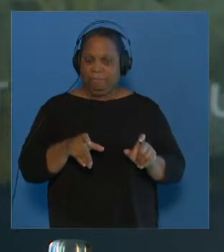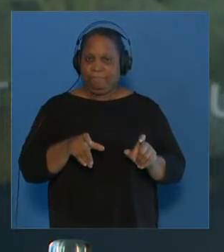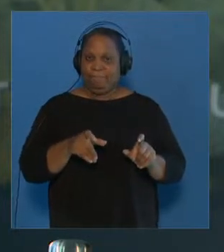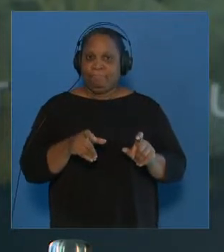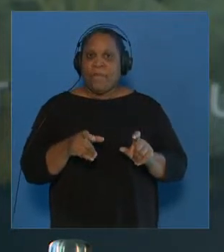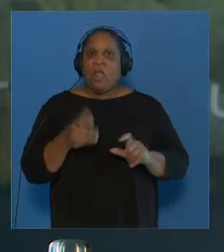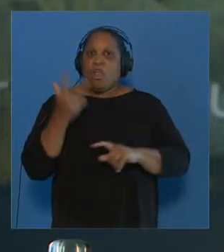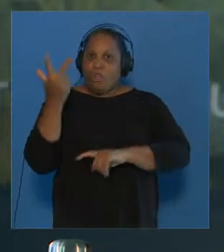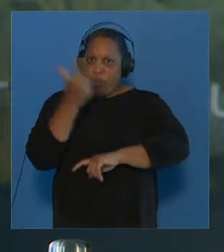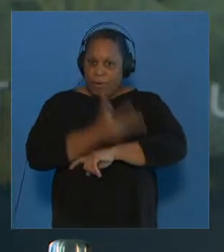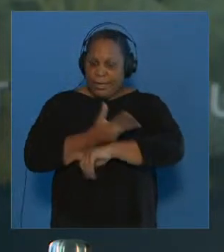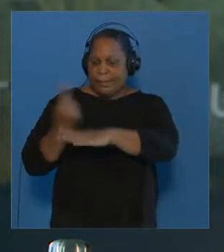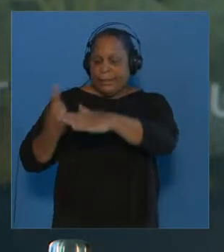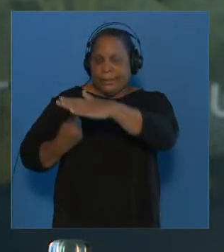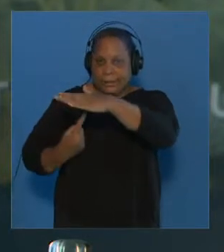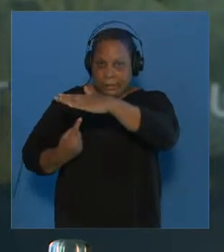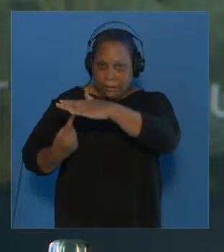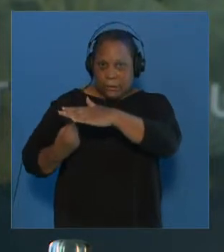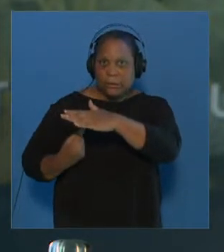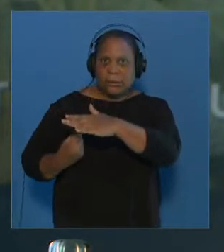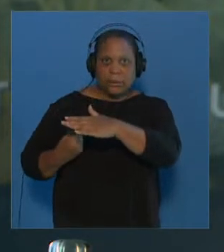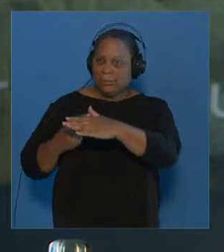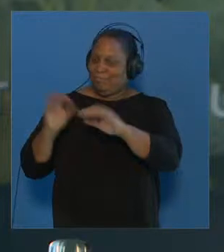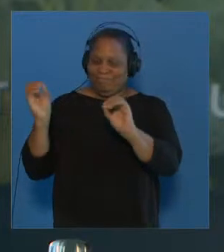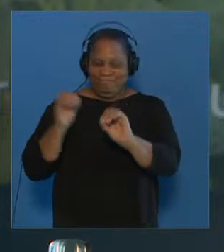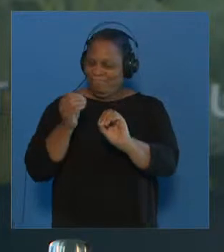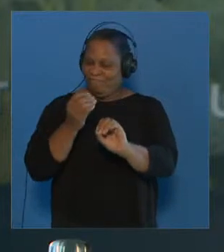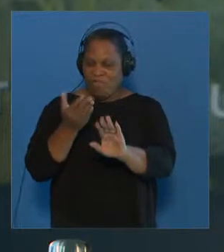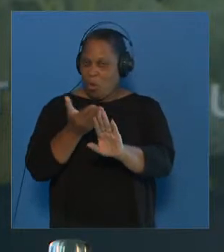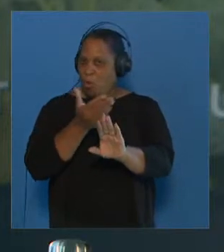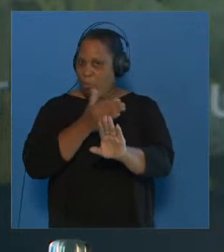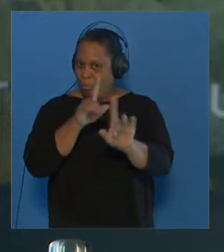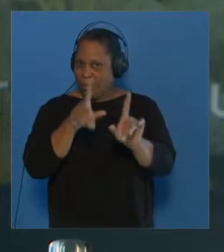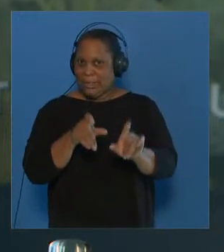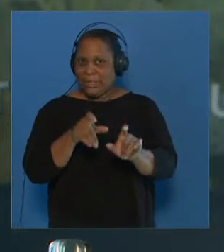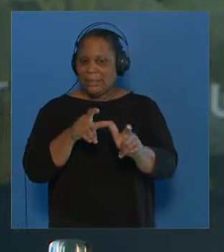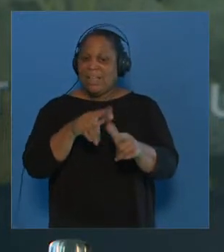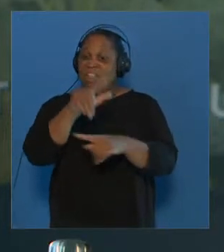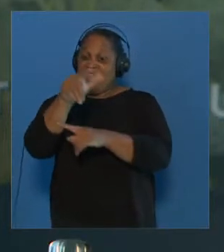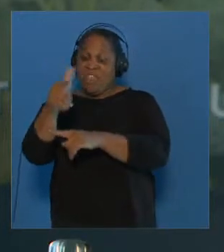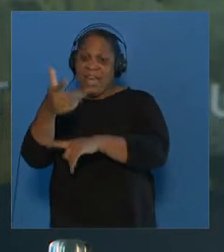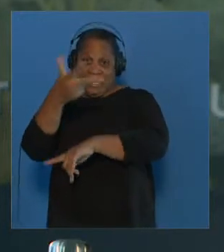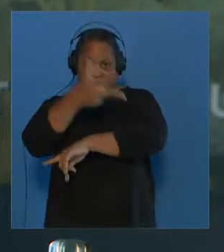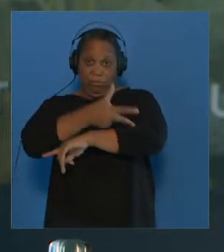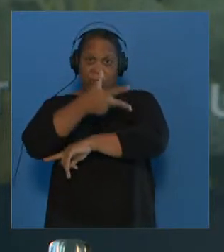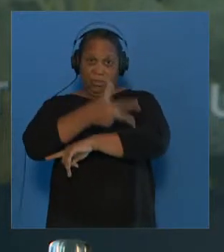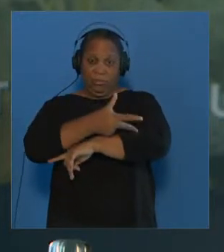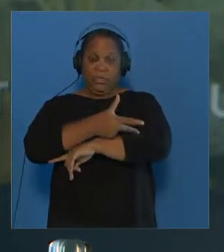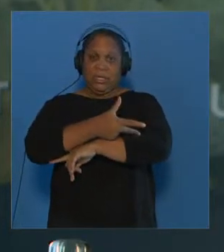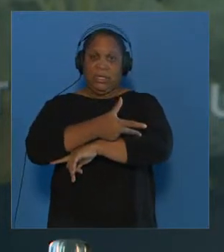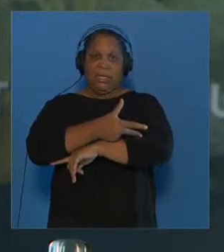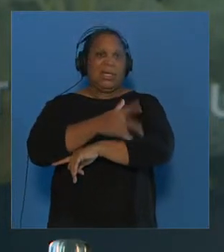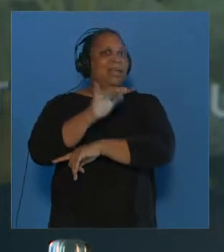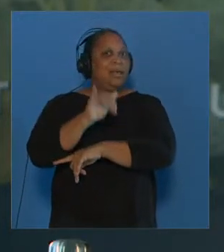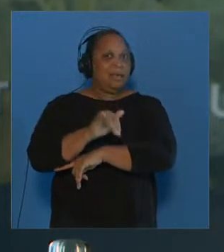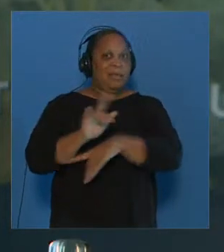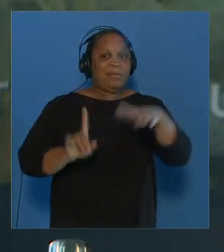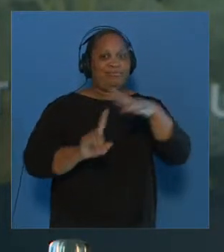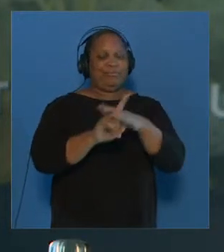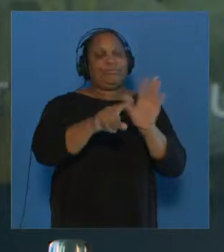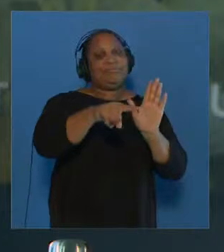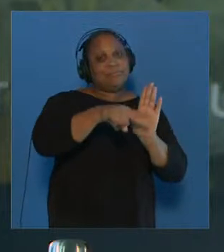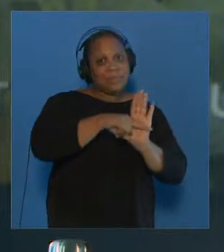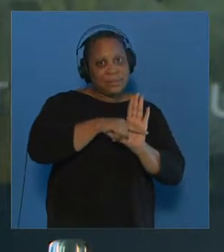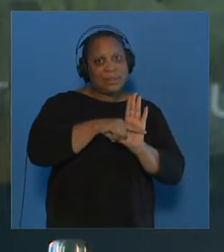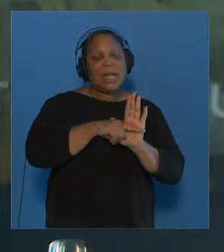for 3 days because you do not have a pre-test, and then you take the next test on day 3, and if that turns up to be